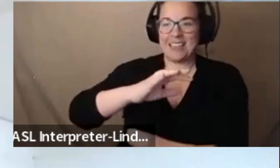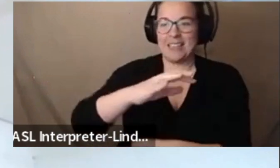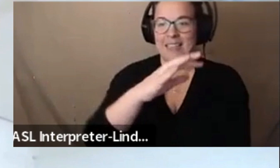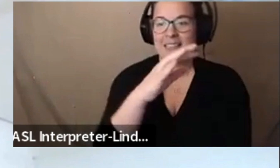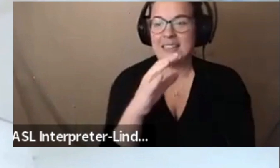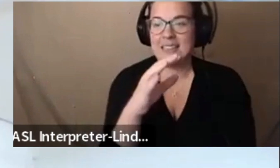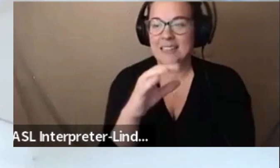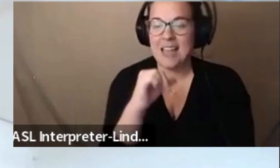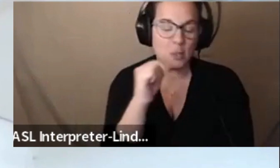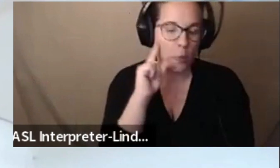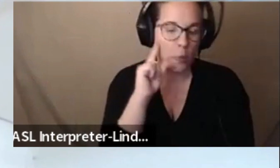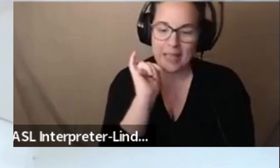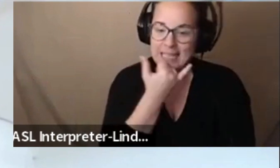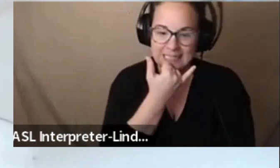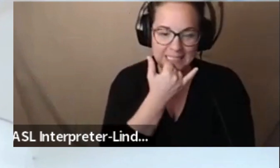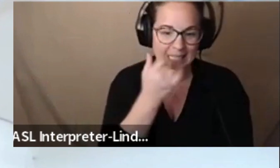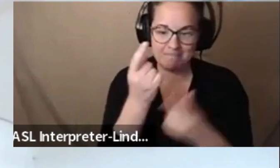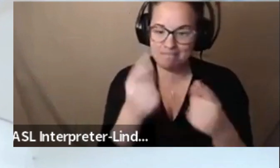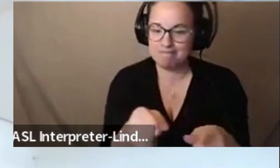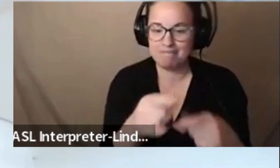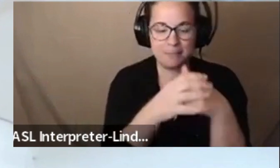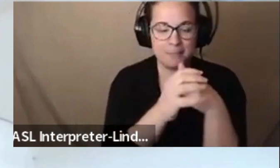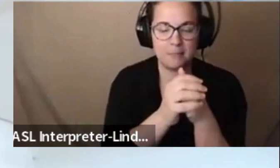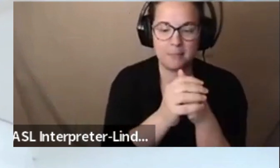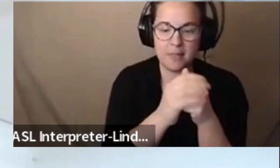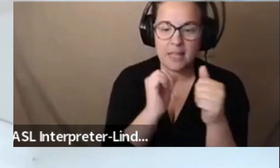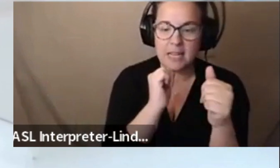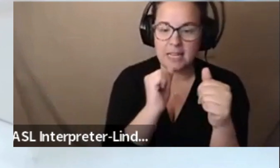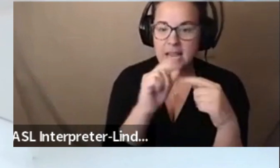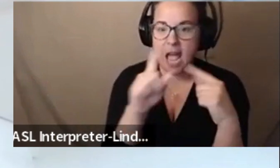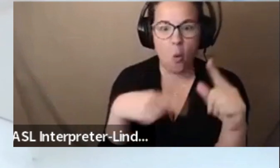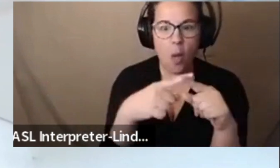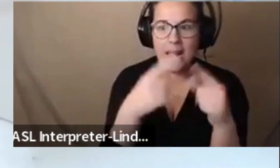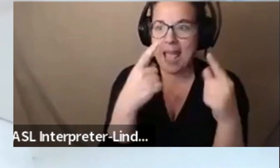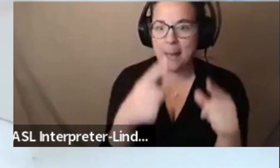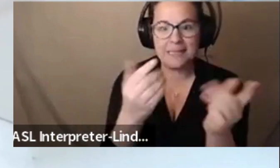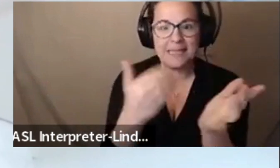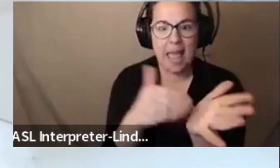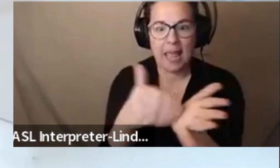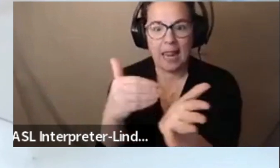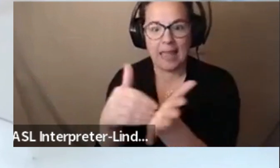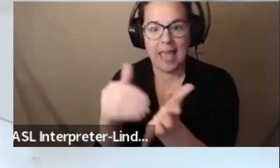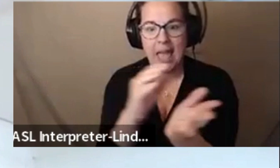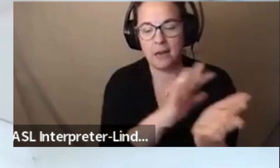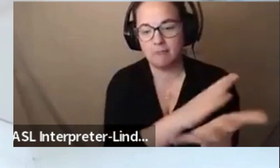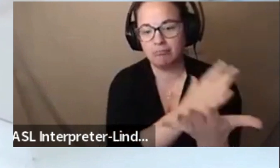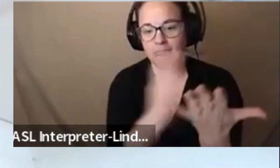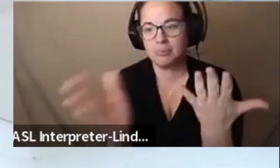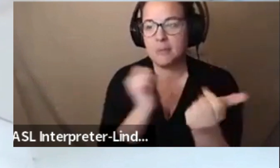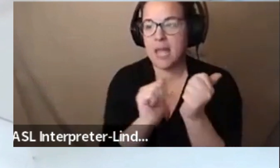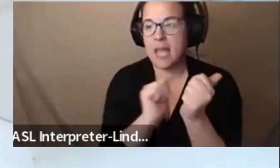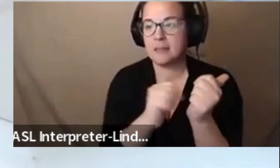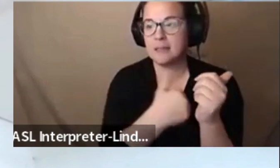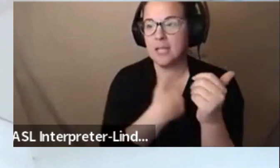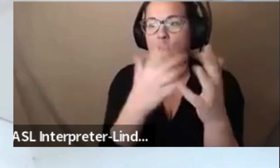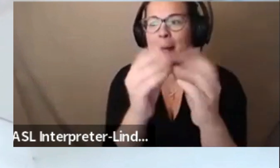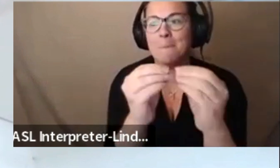You know, I think it's I don't think it's accidental. Not when you do it that many times in that many